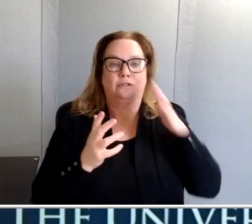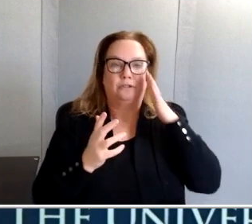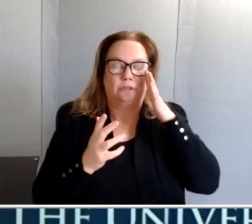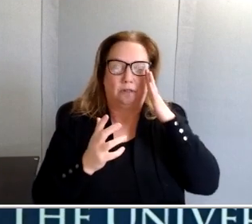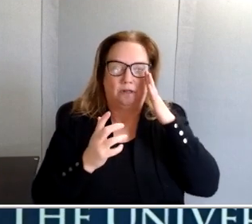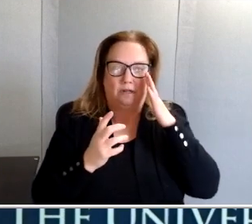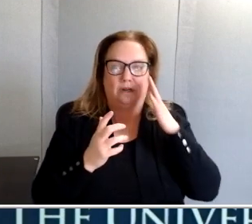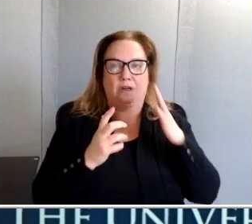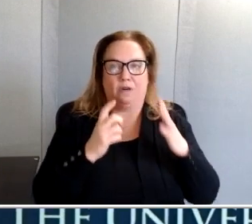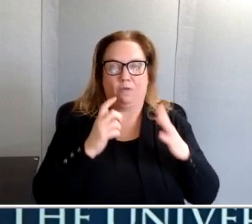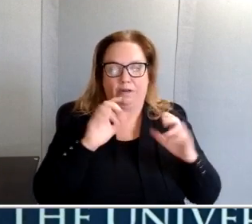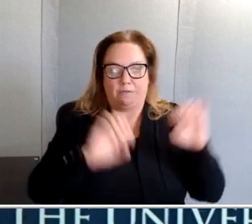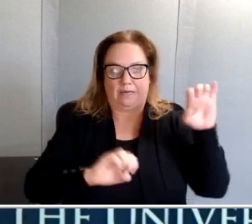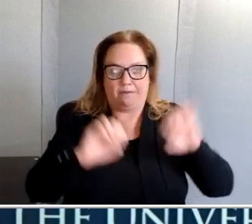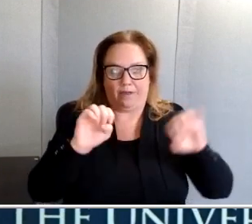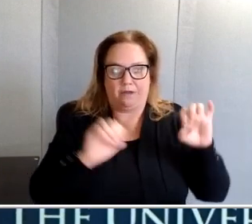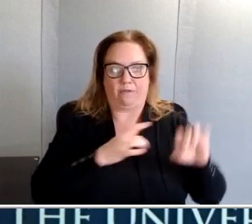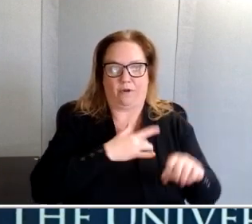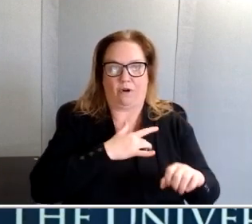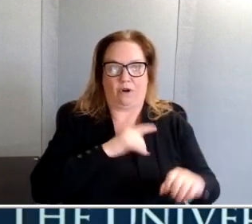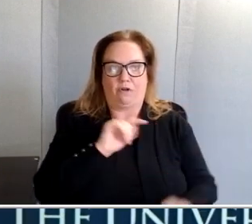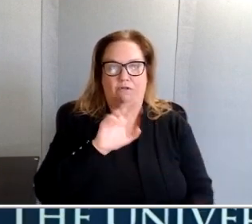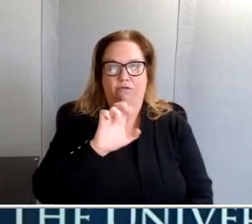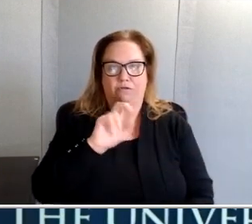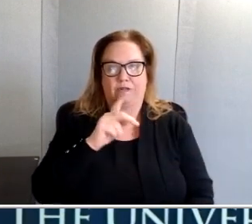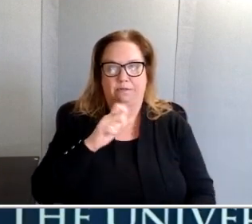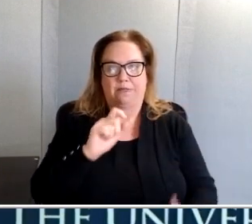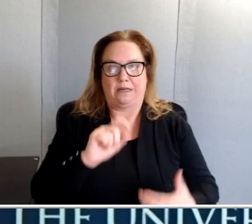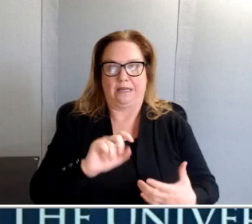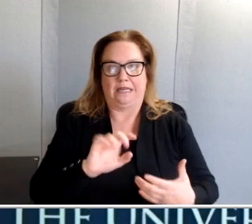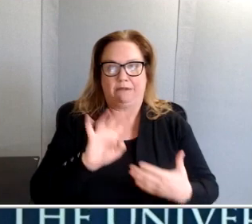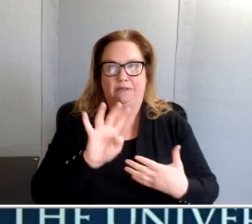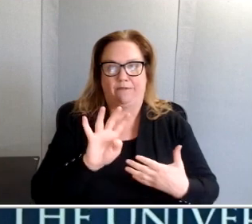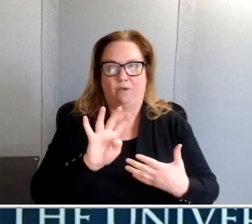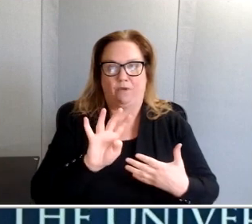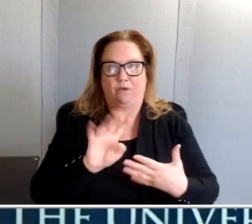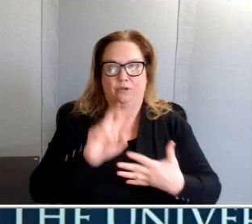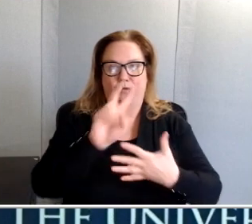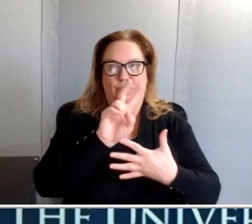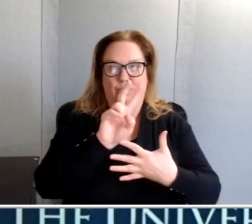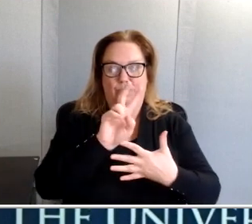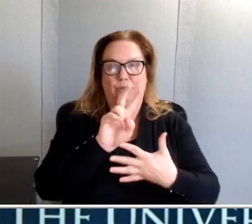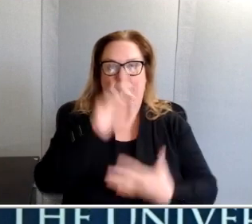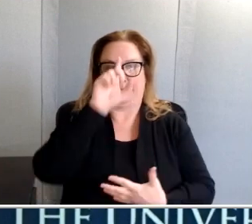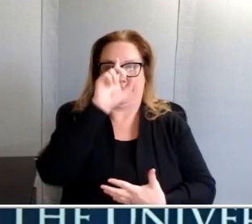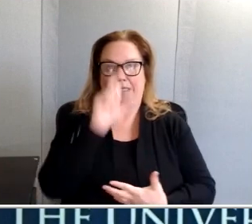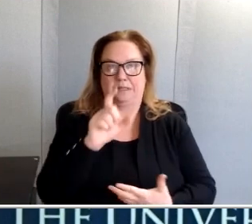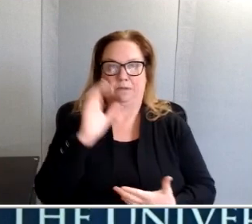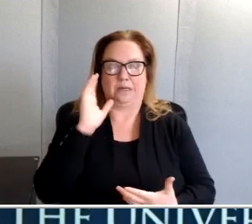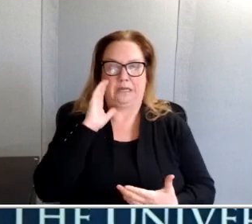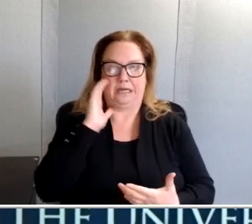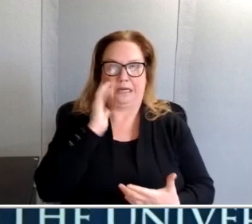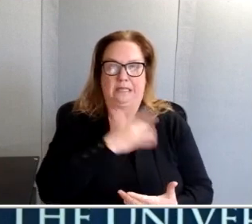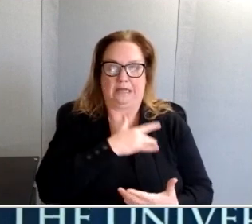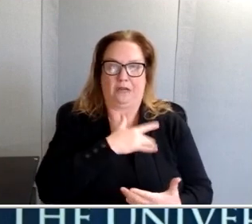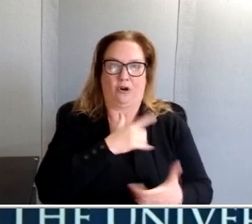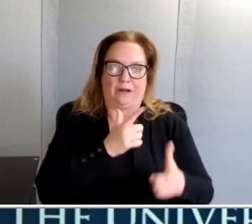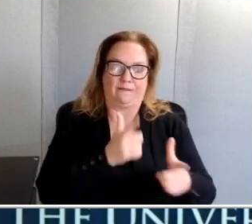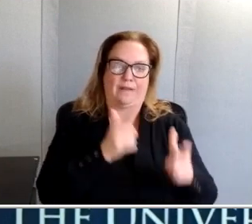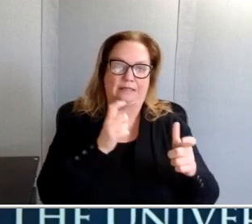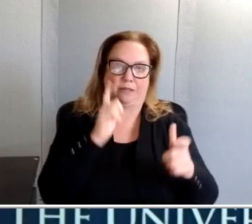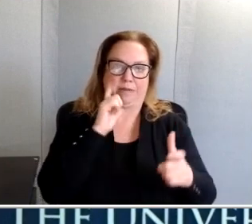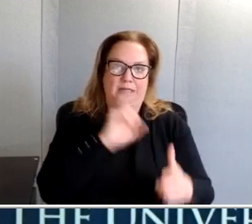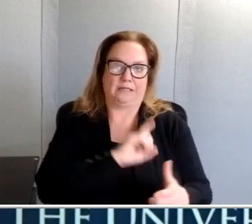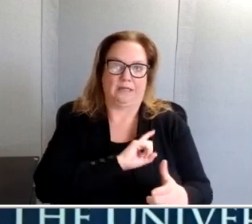recently when he was being evaluated for heart transplant, we upgraded him from a status 4 to a status 2 because we knew that he needed that heart so much faster because his heart's not